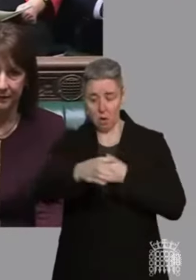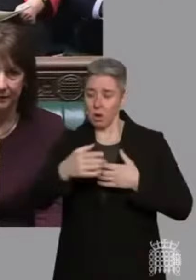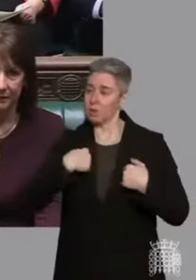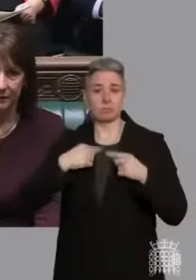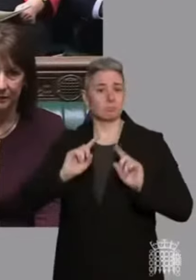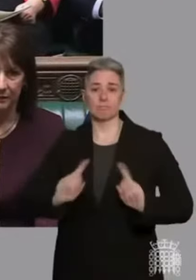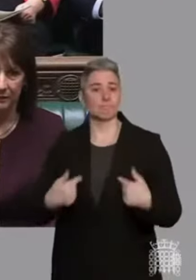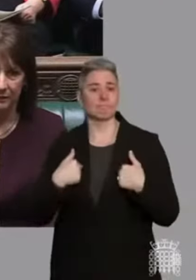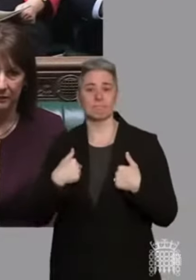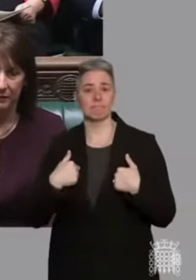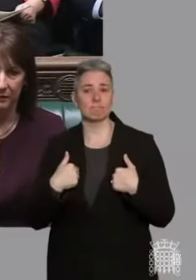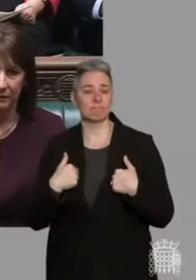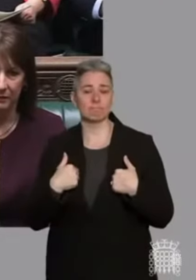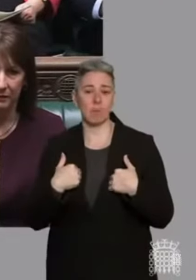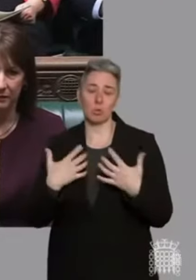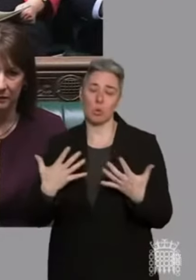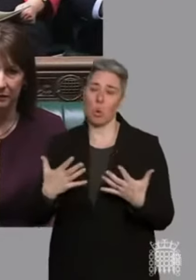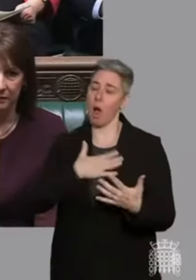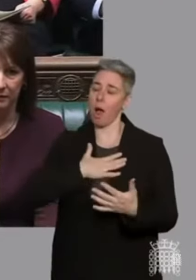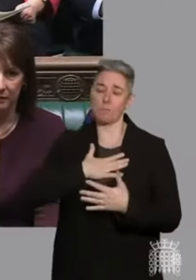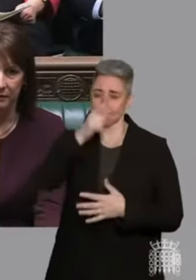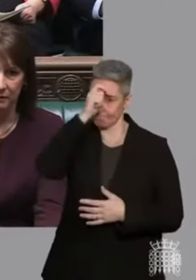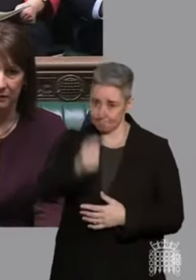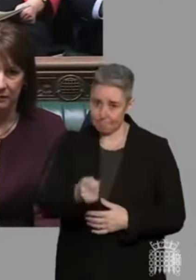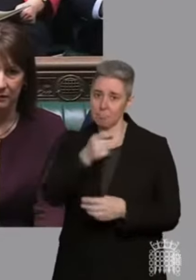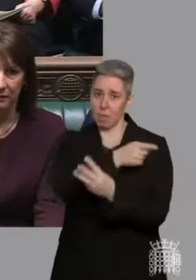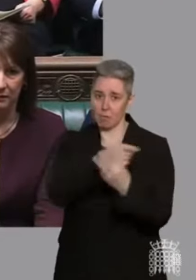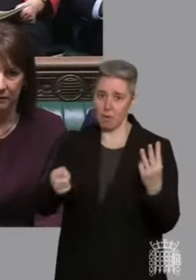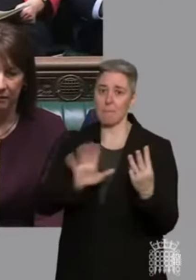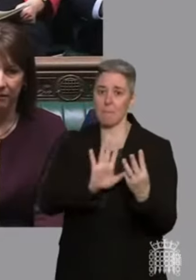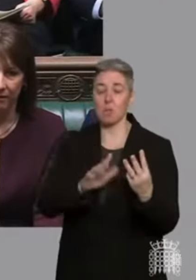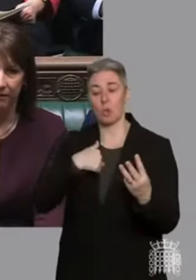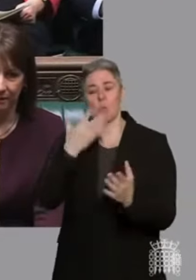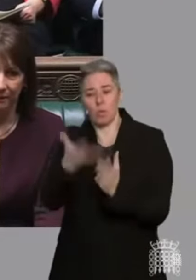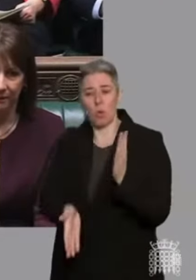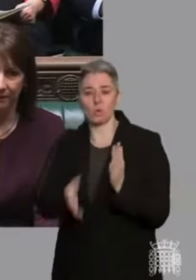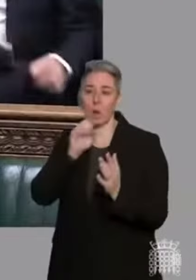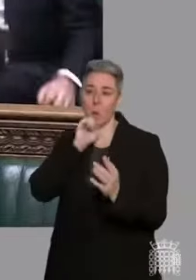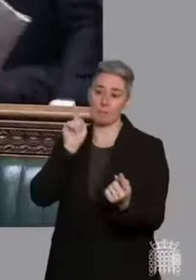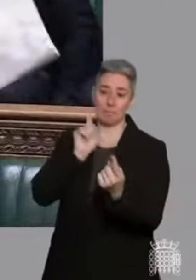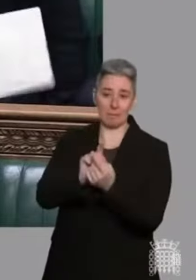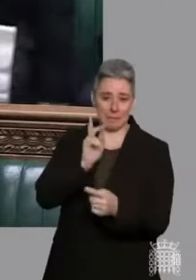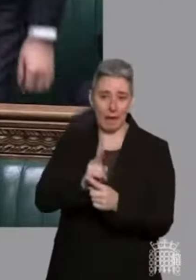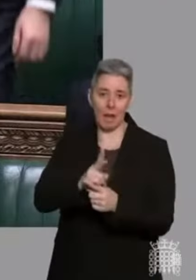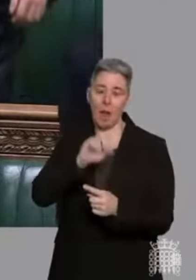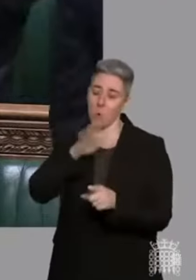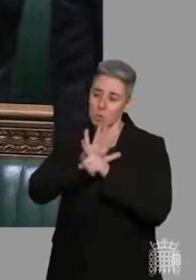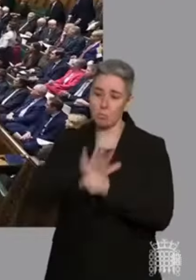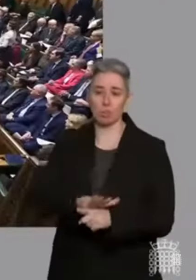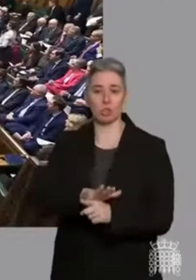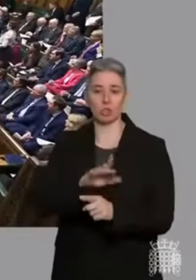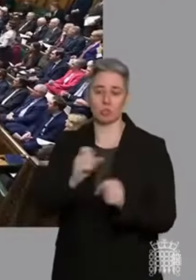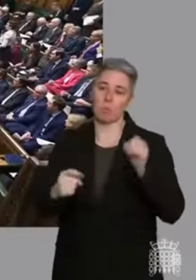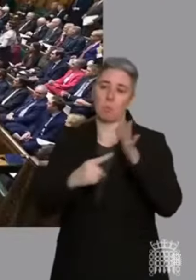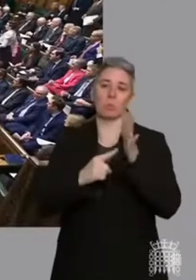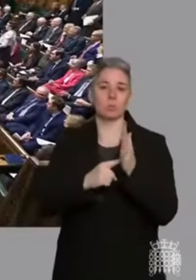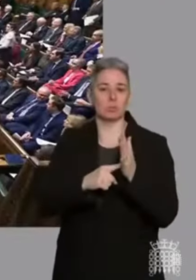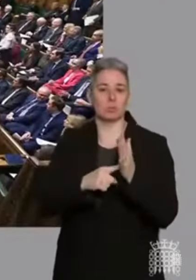him that I will meet them again and push this agenda, really important agenda, forward. Yasmin Qureshi. Thank